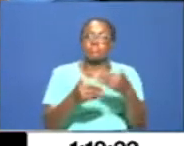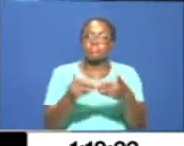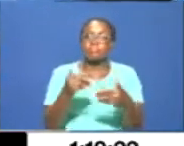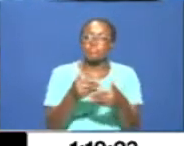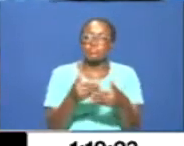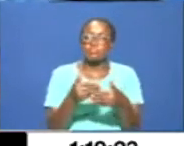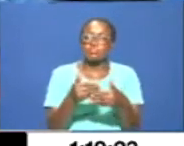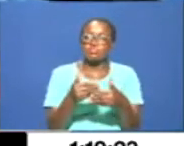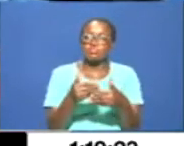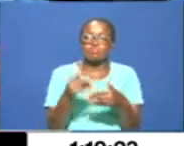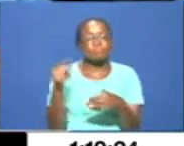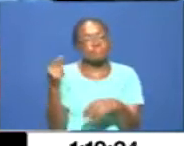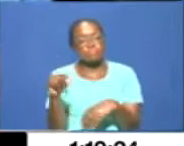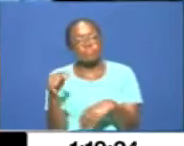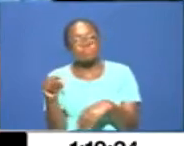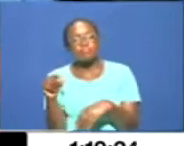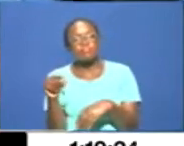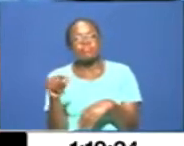the green